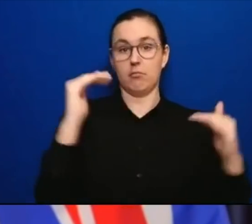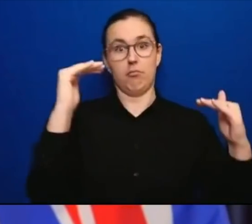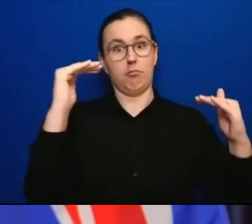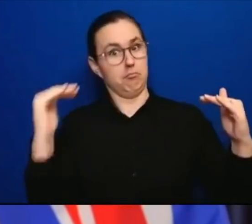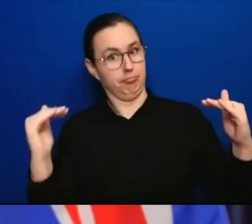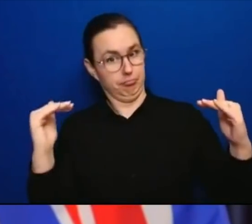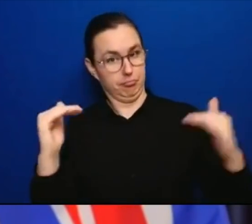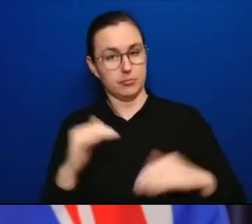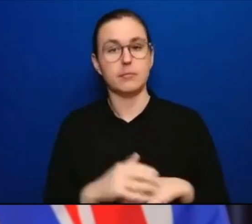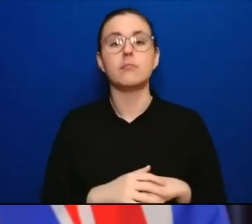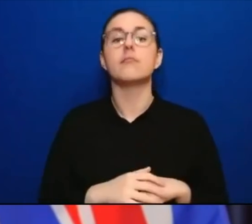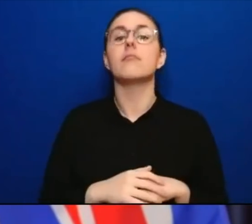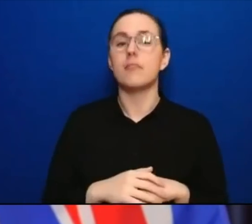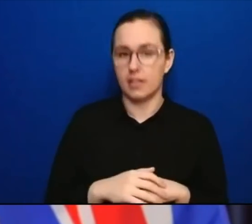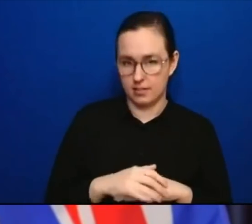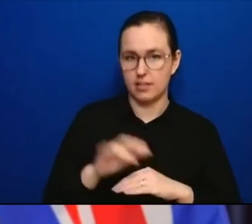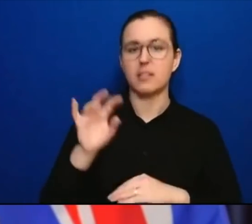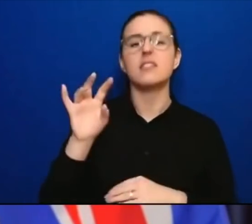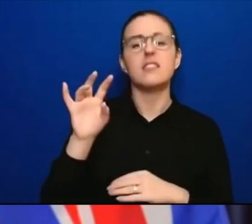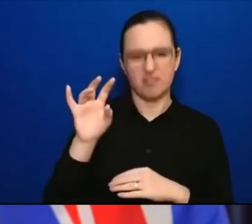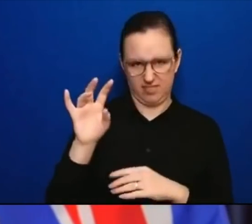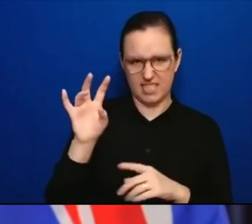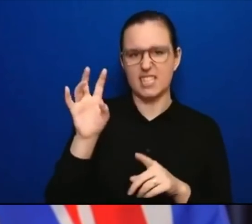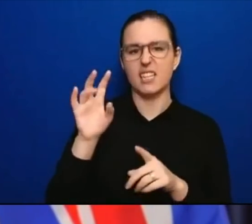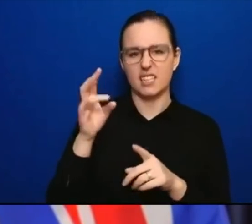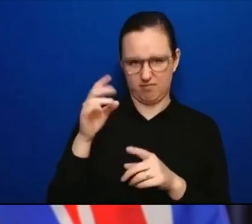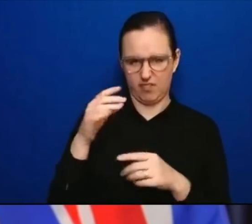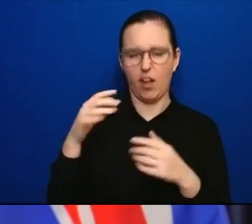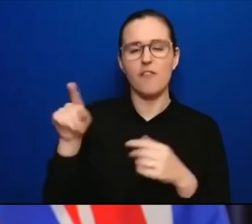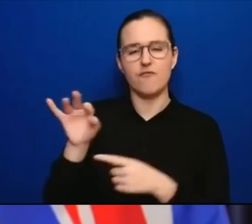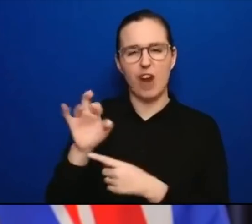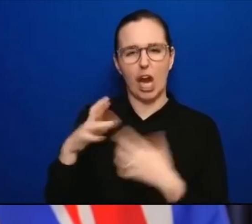17,756. That's 3,768 in Fraser Health,